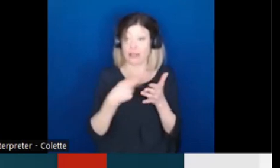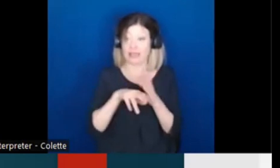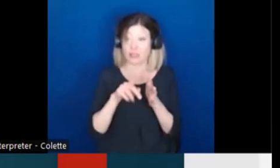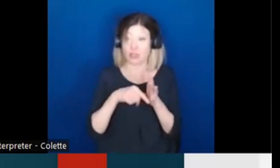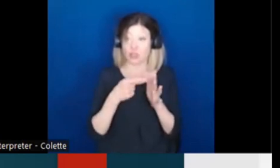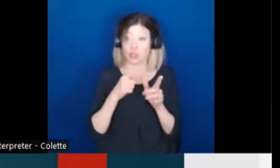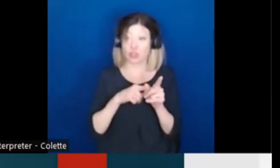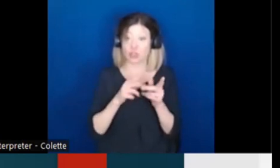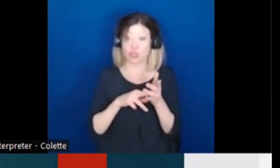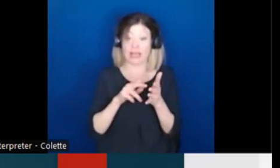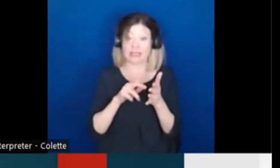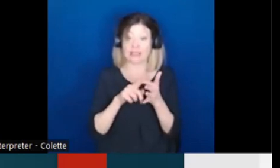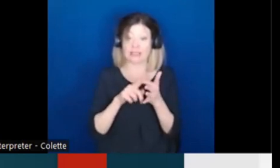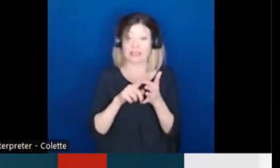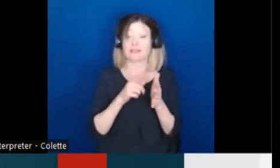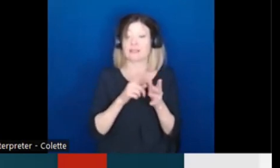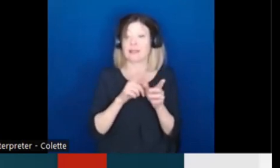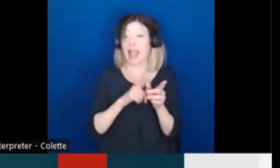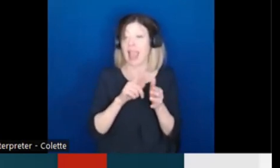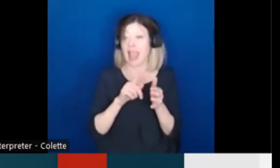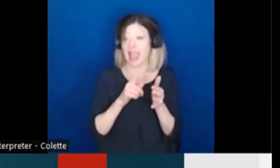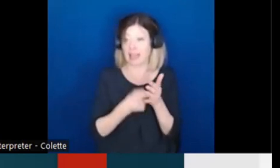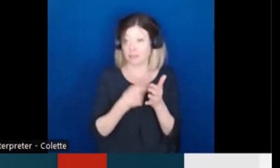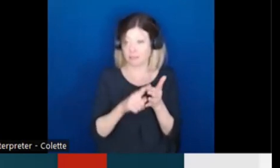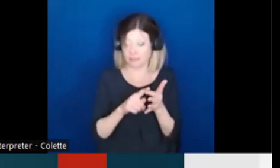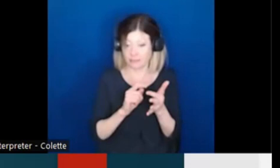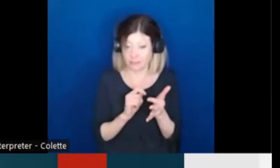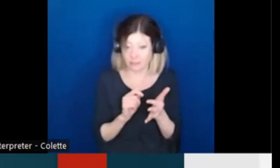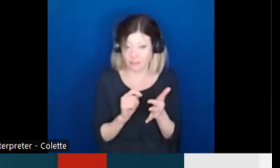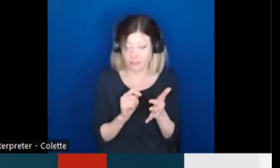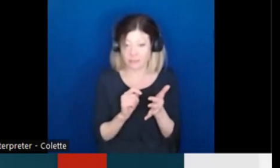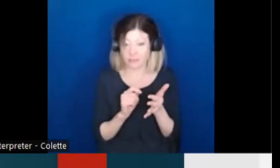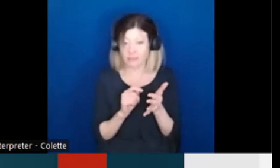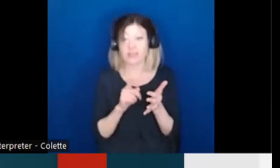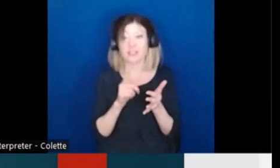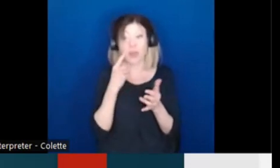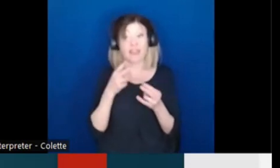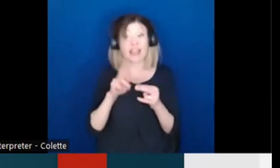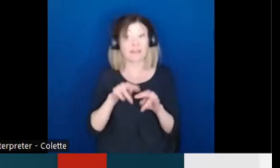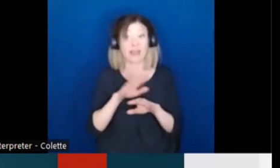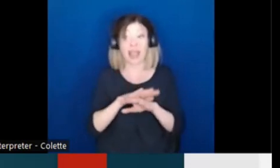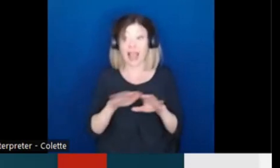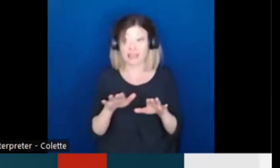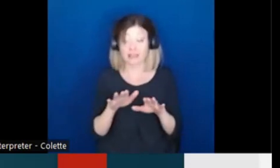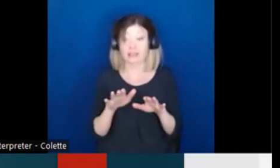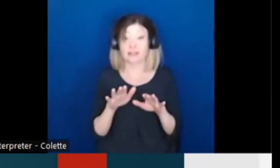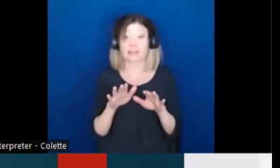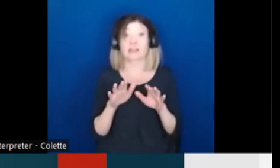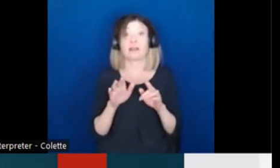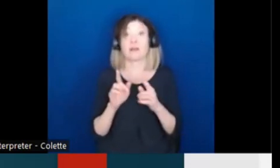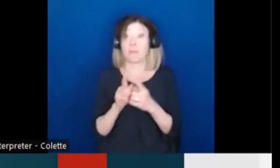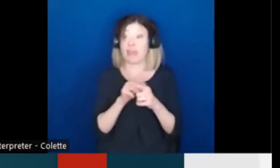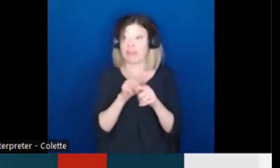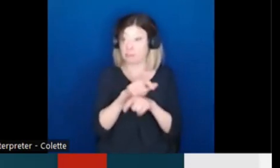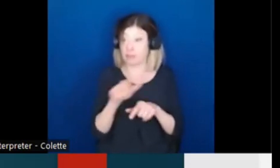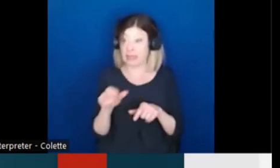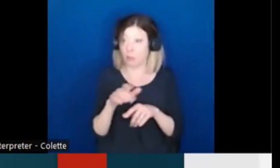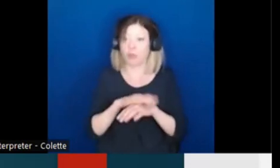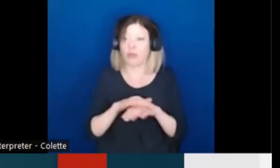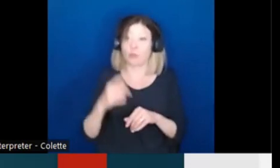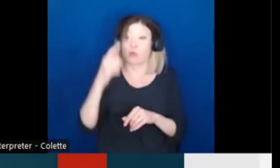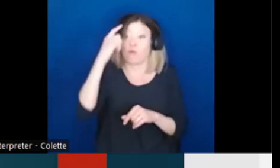of imbibed this idea of this kind of sexy, dark hero at the time they did, that impressionable